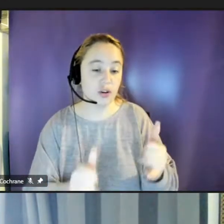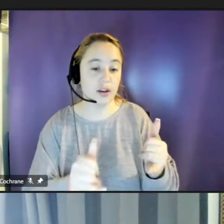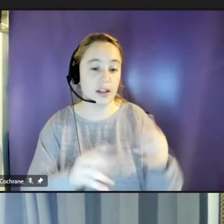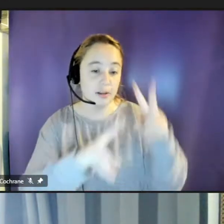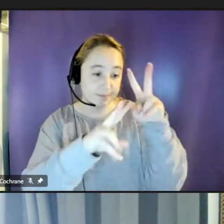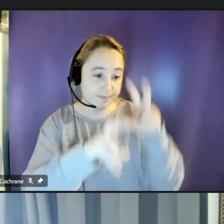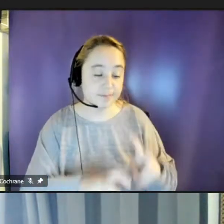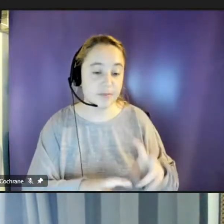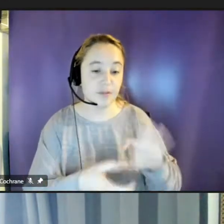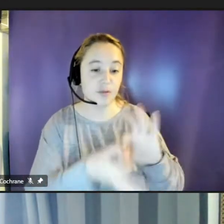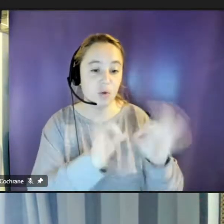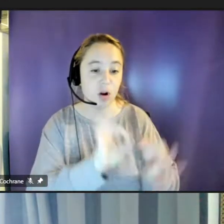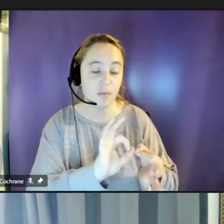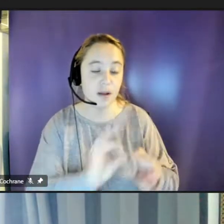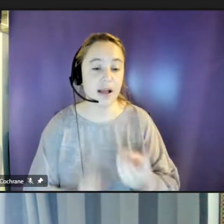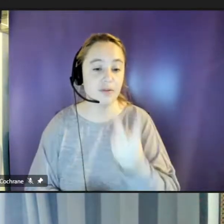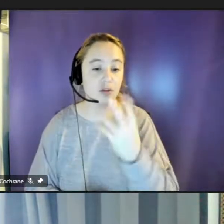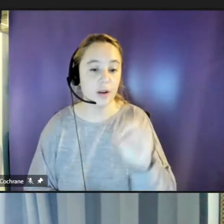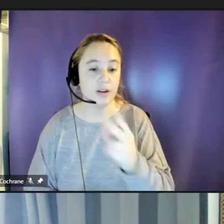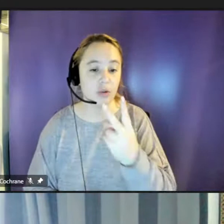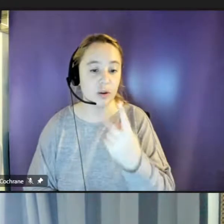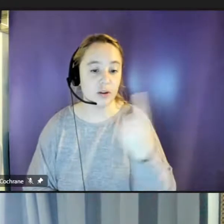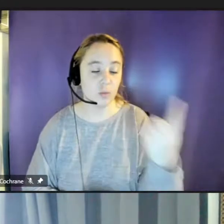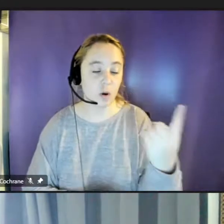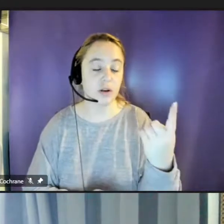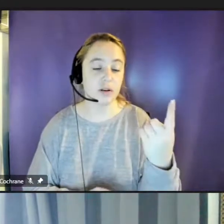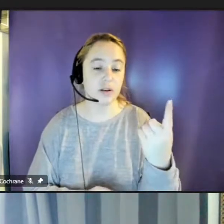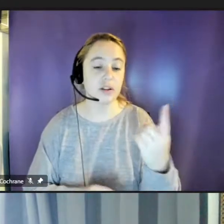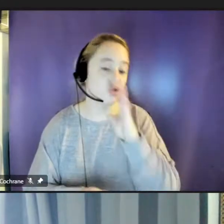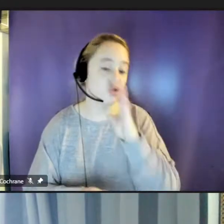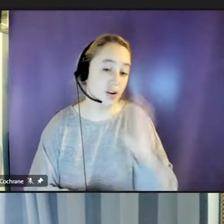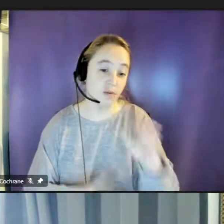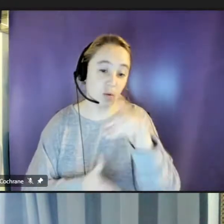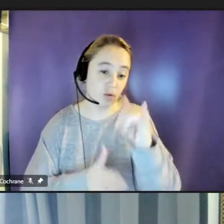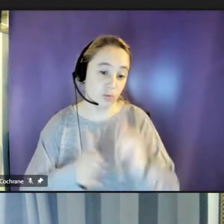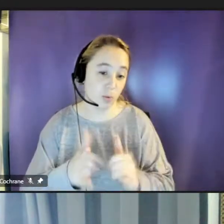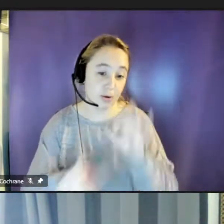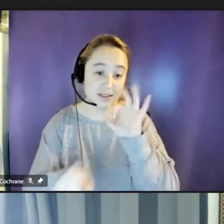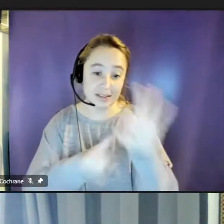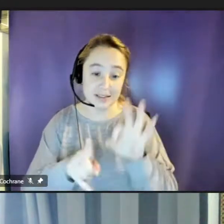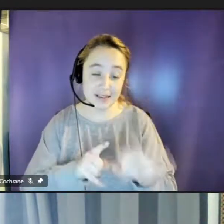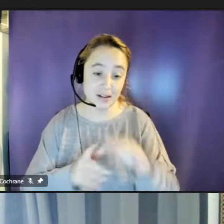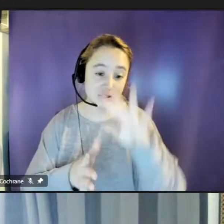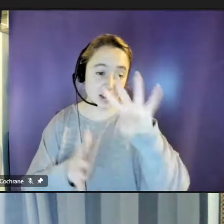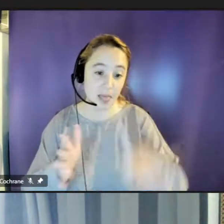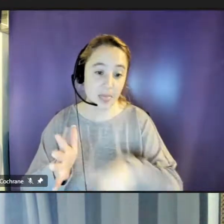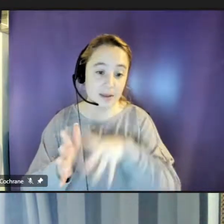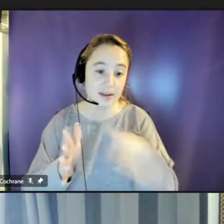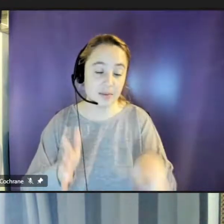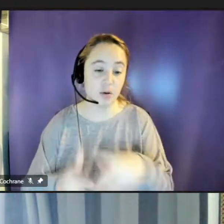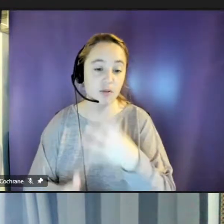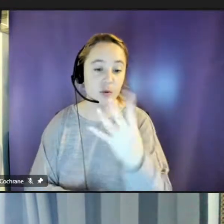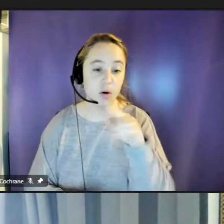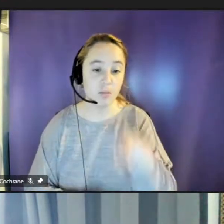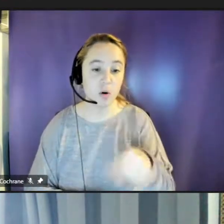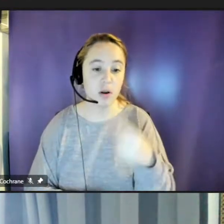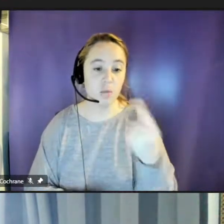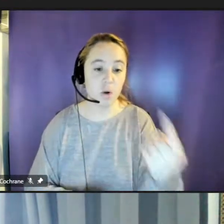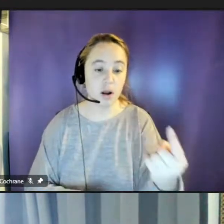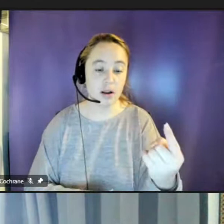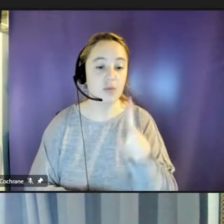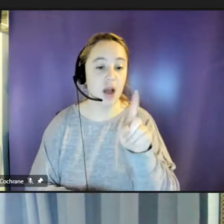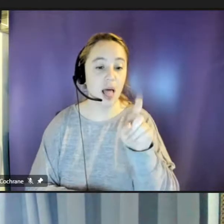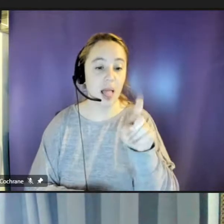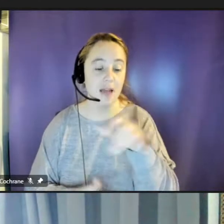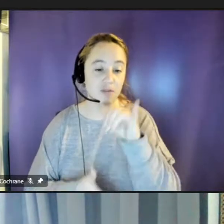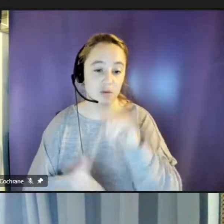year 2021. It's a very straightforward report. You'll see all the details you need in the table at 4.1. You'll see that we took 11